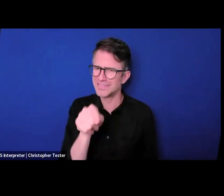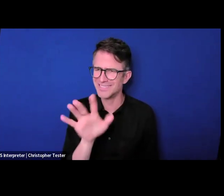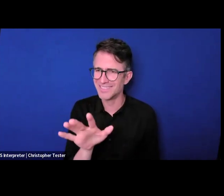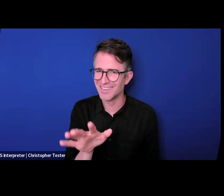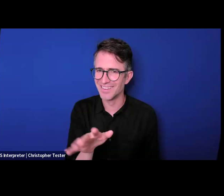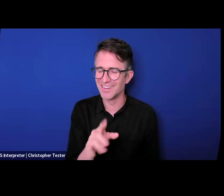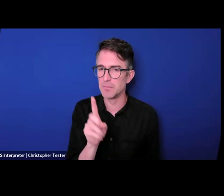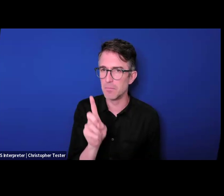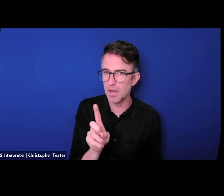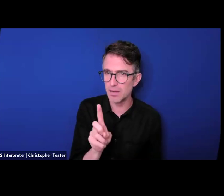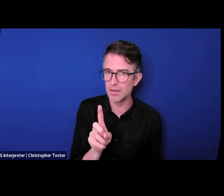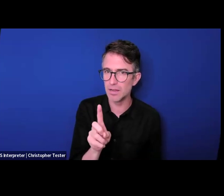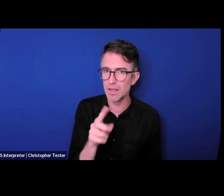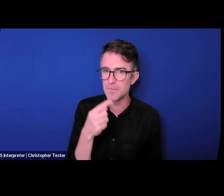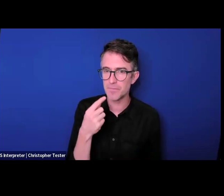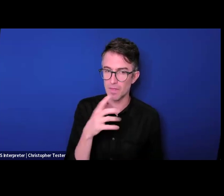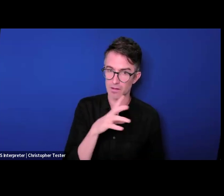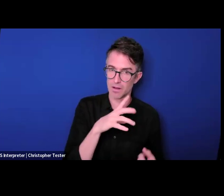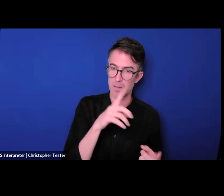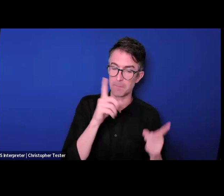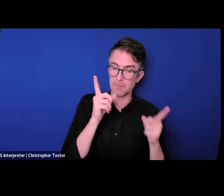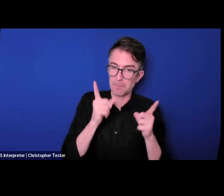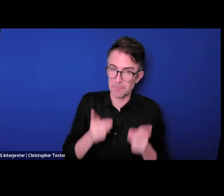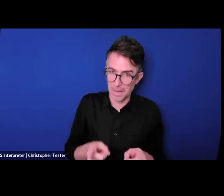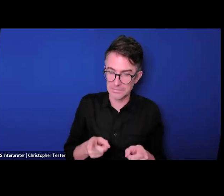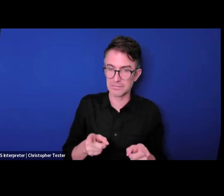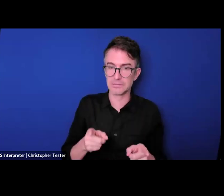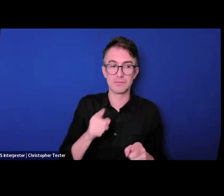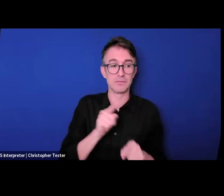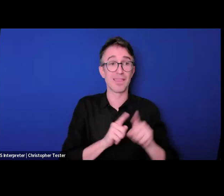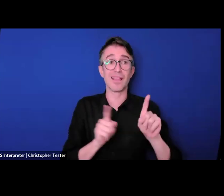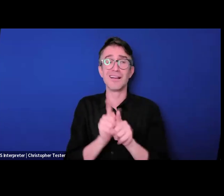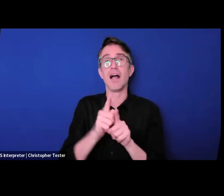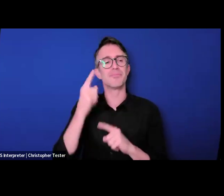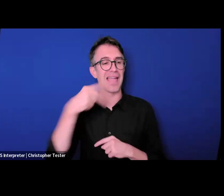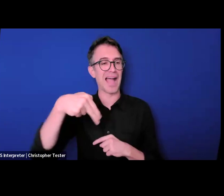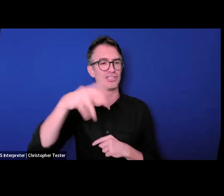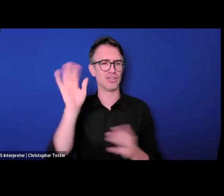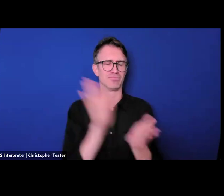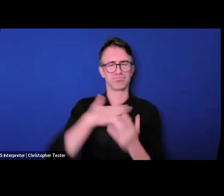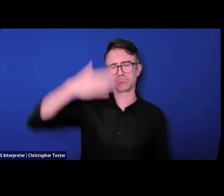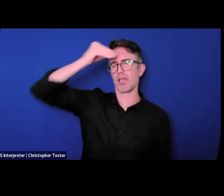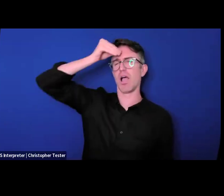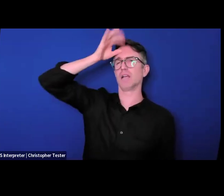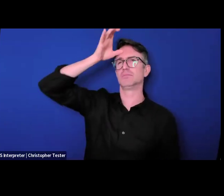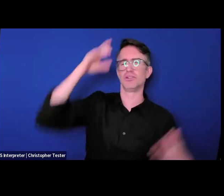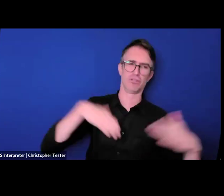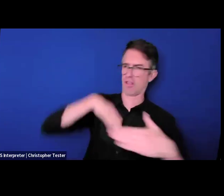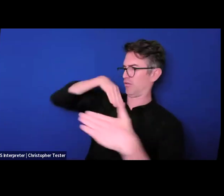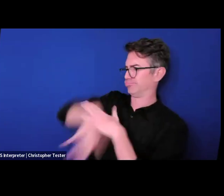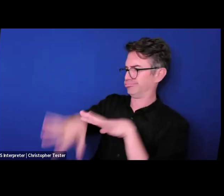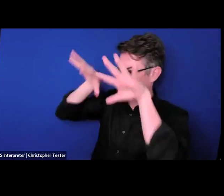organizations engage with public institutions and work within a vision on building national capacities. And we've seen in